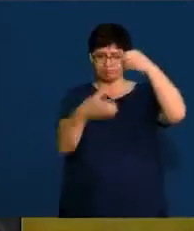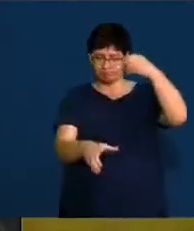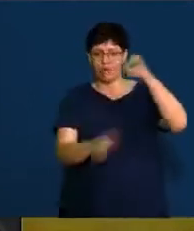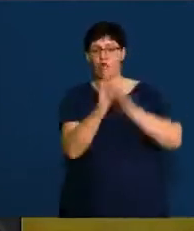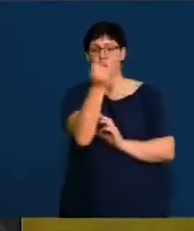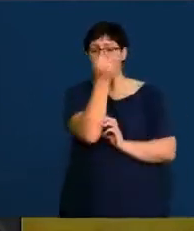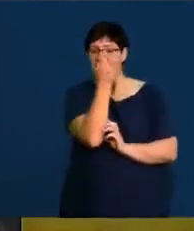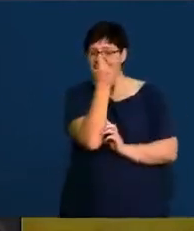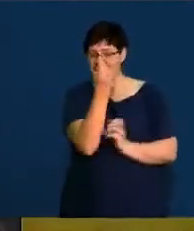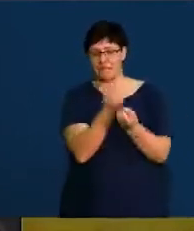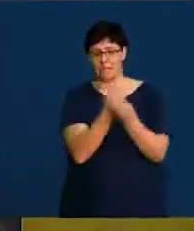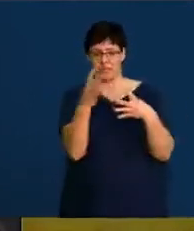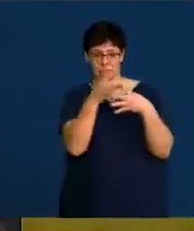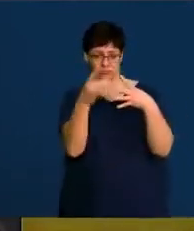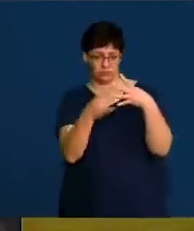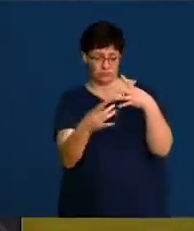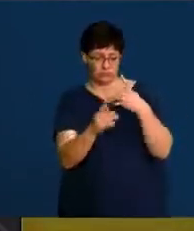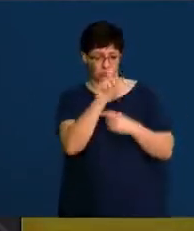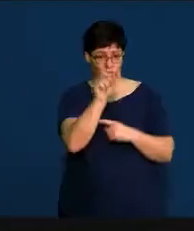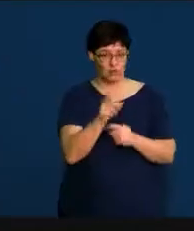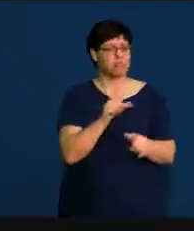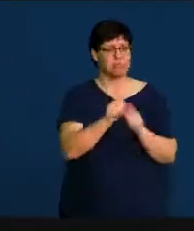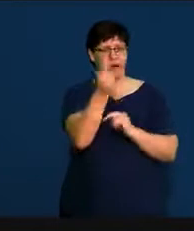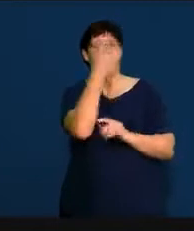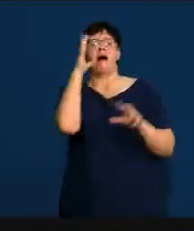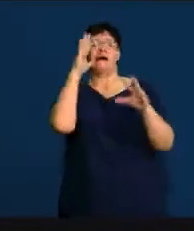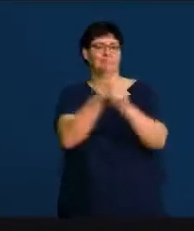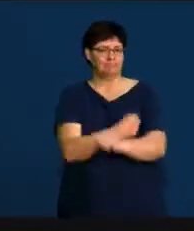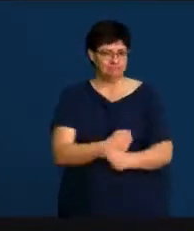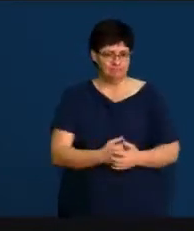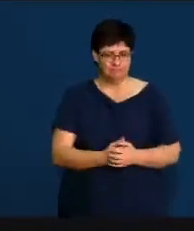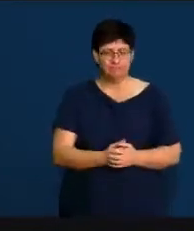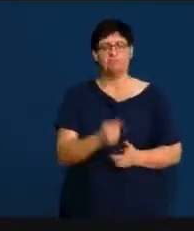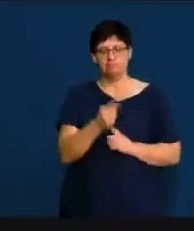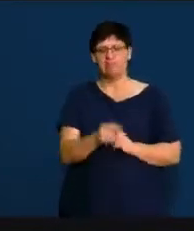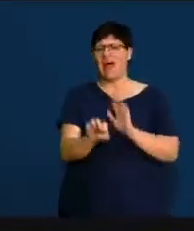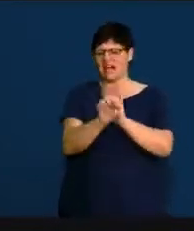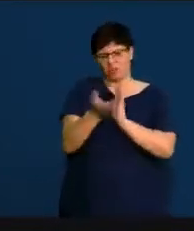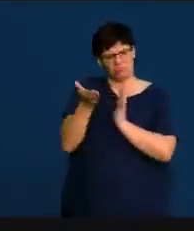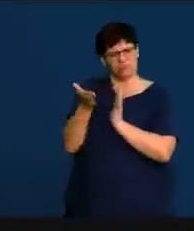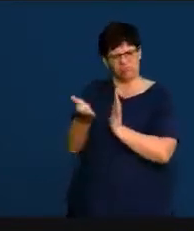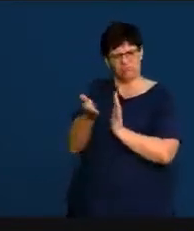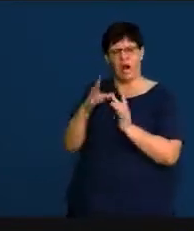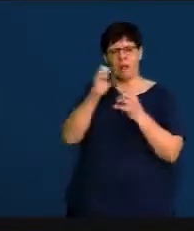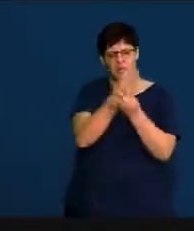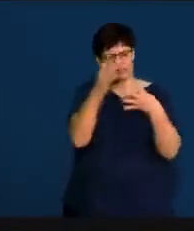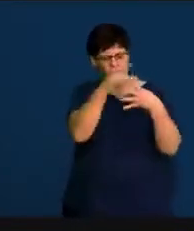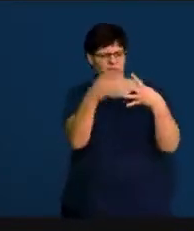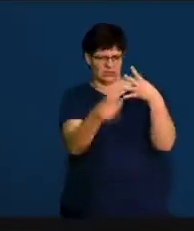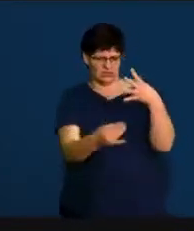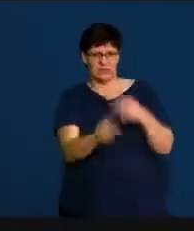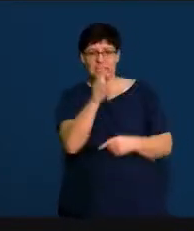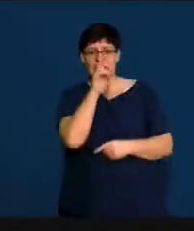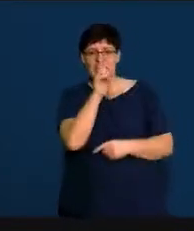understanding that multiple choice question better. So, this is an example of a typical multiple choice question. Note